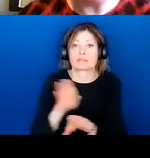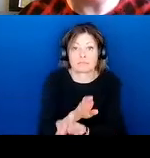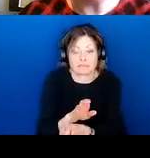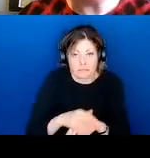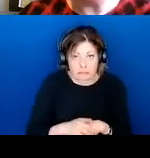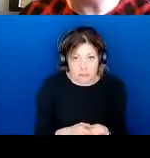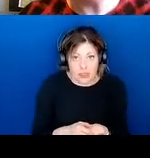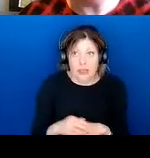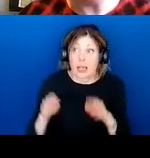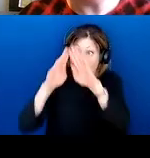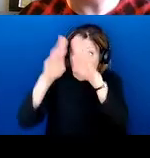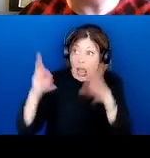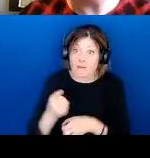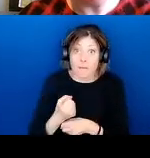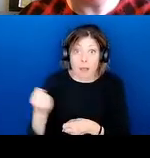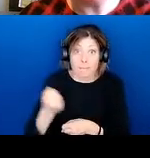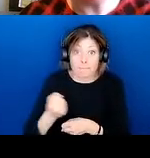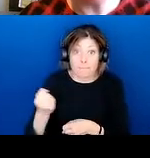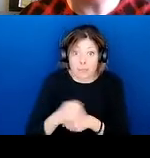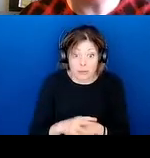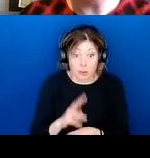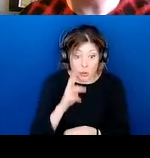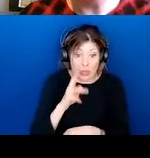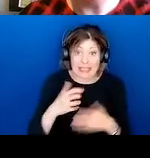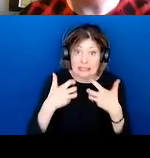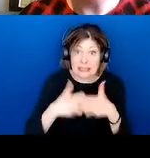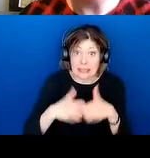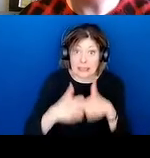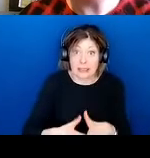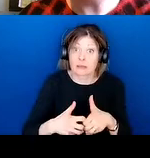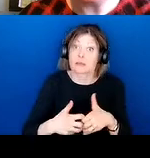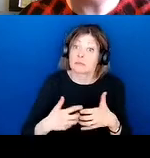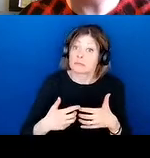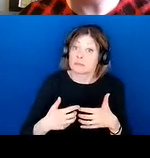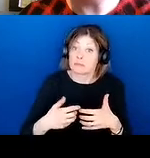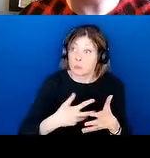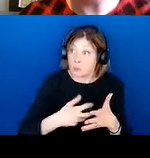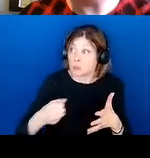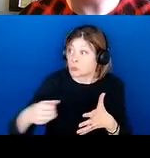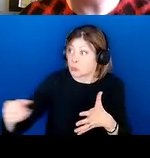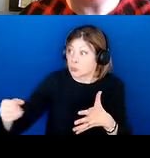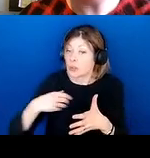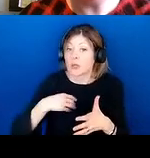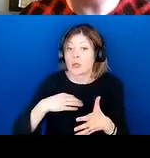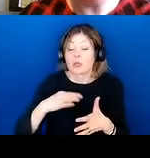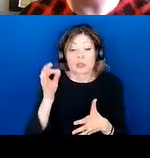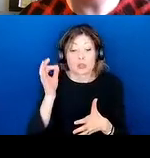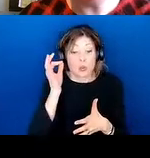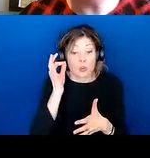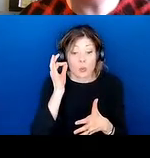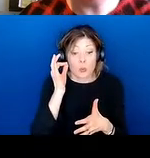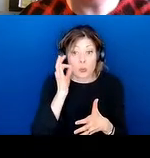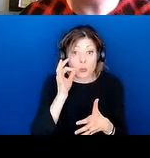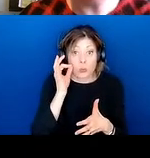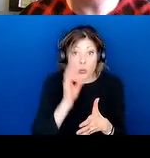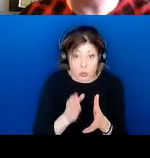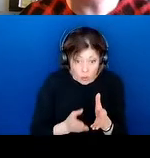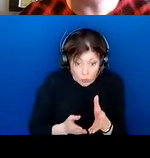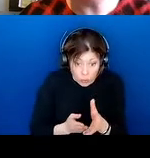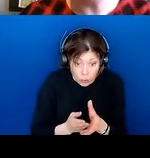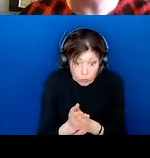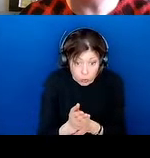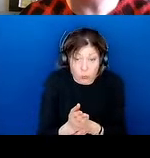Inside the pump house, you can observe the machinery in action. The water is carried through a 200-metre brick duct hidden